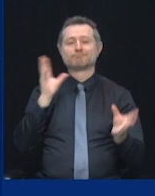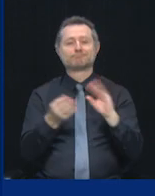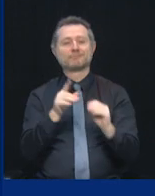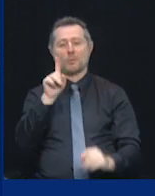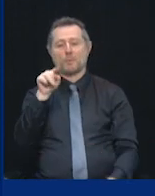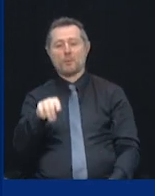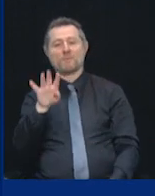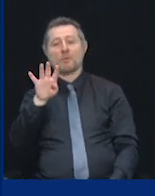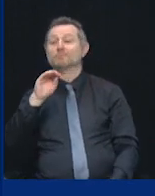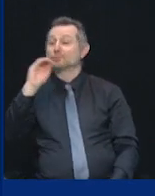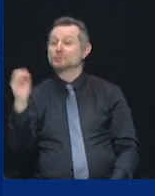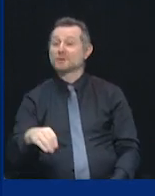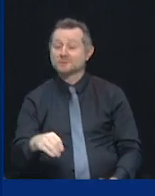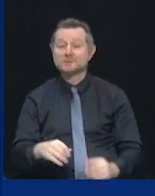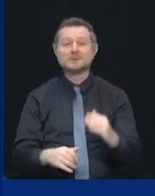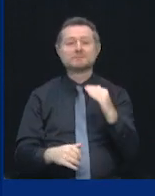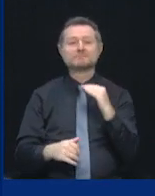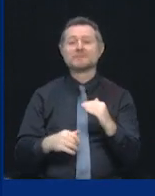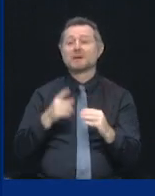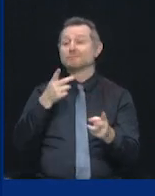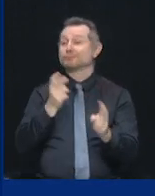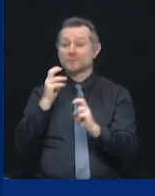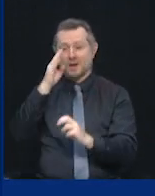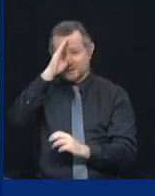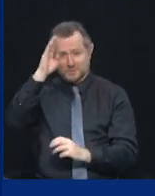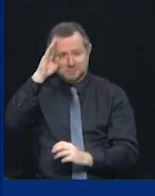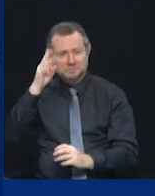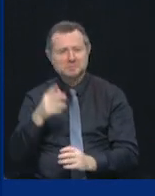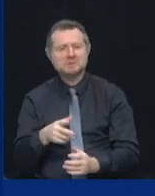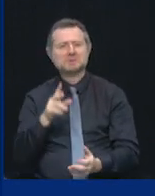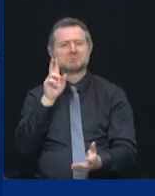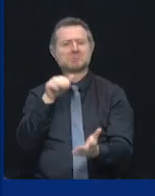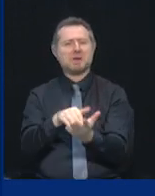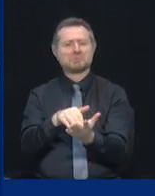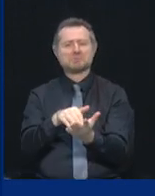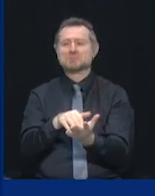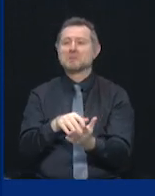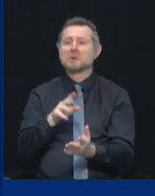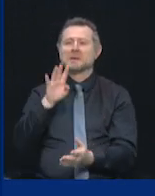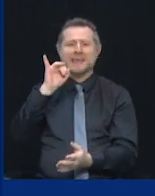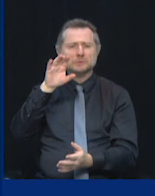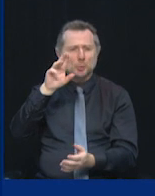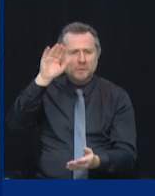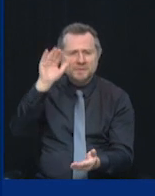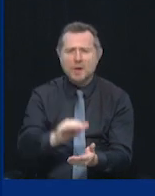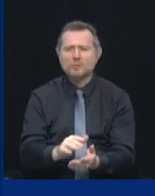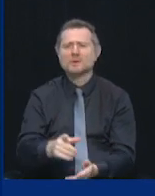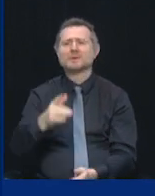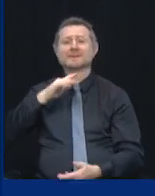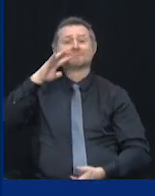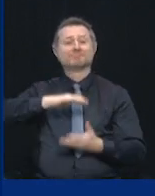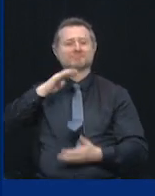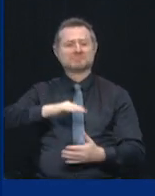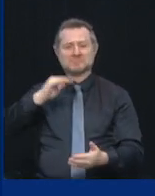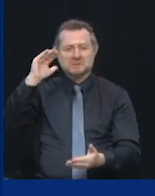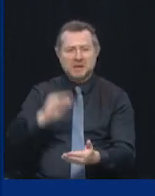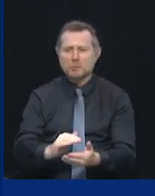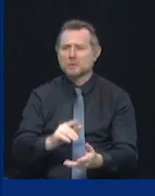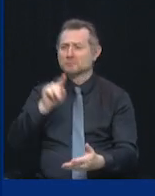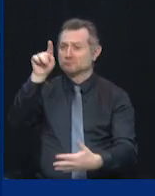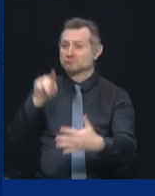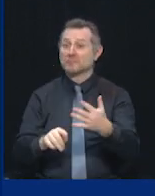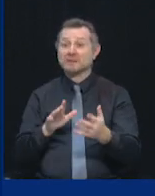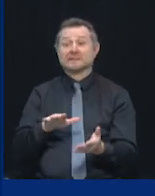2,000 hospitalizations, ICU is down, intubations down, statewide deaths 27. When people